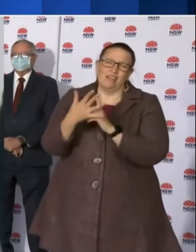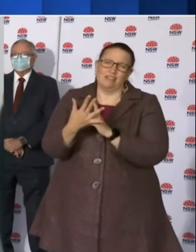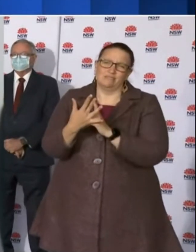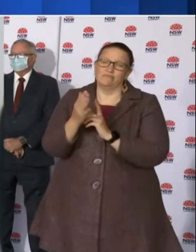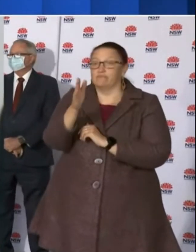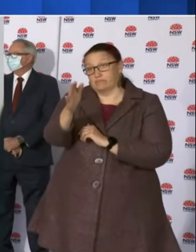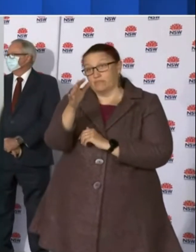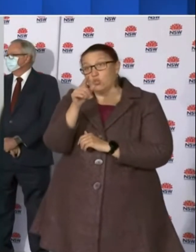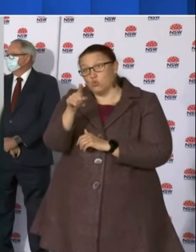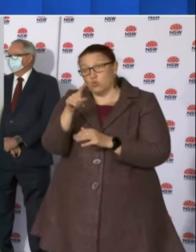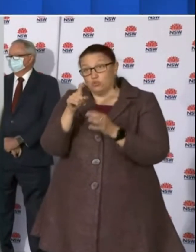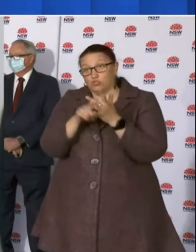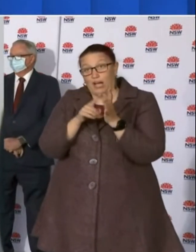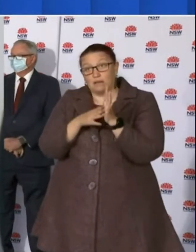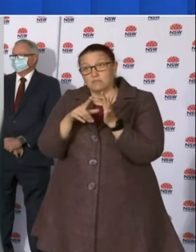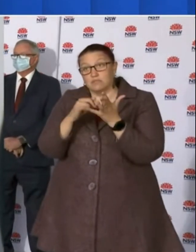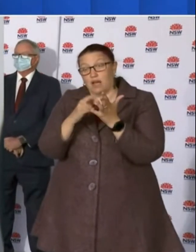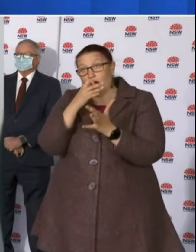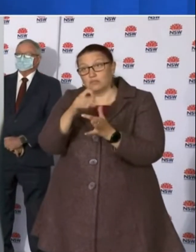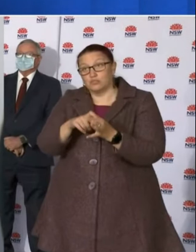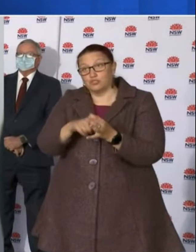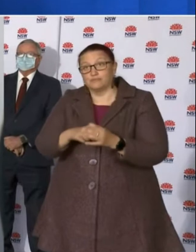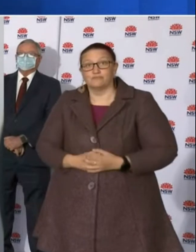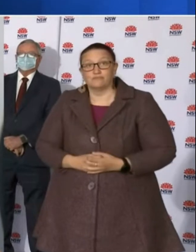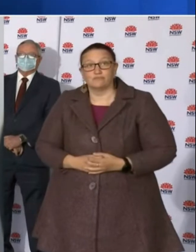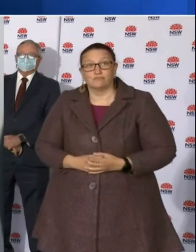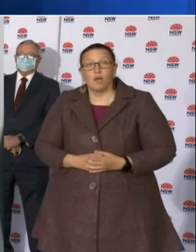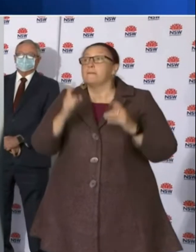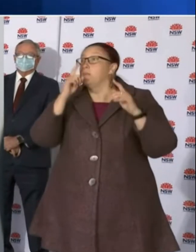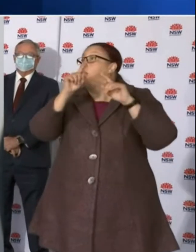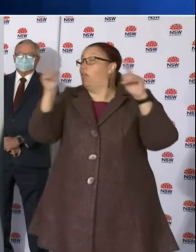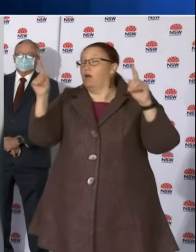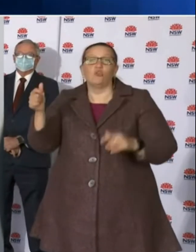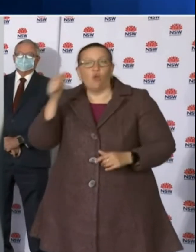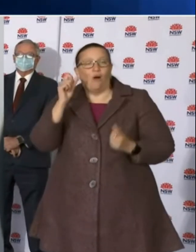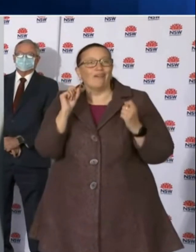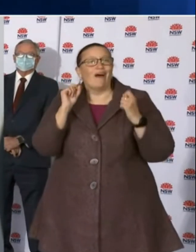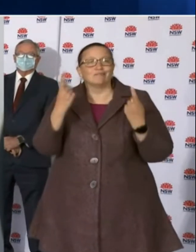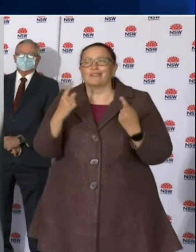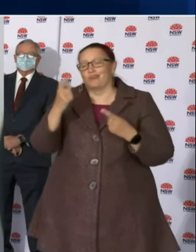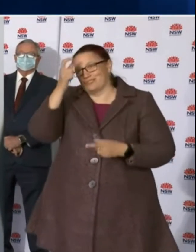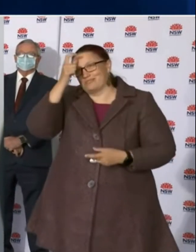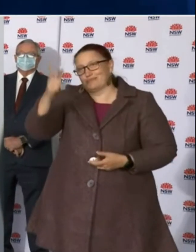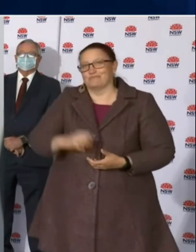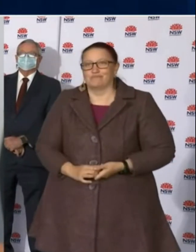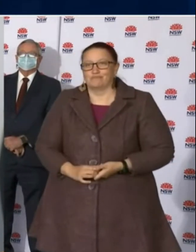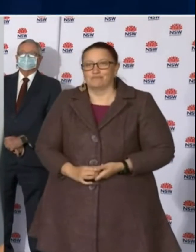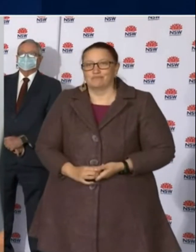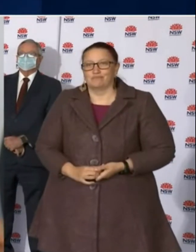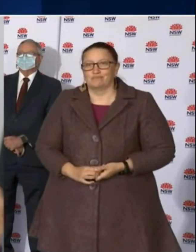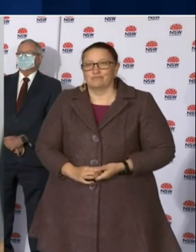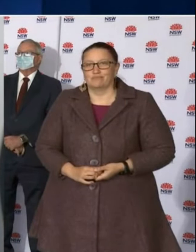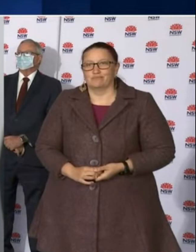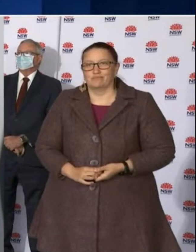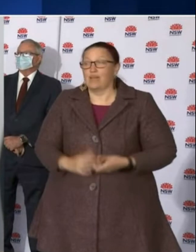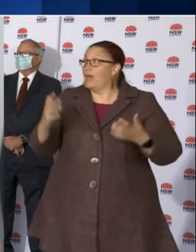really important that the community, I think, understands the concept. COVID is spread less well in